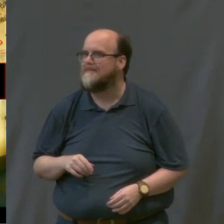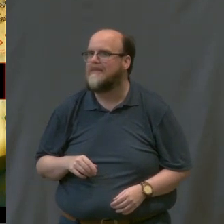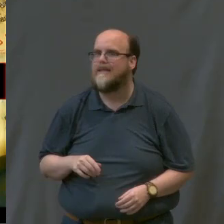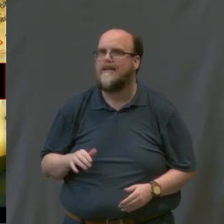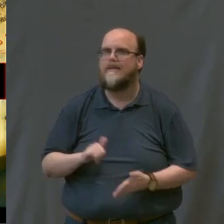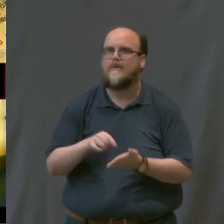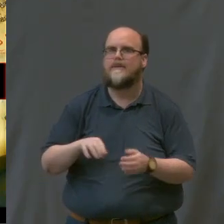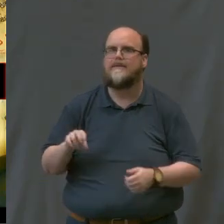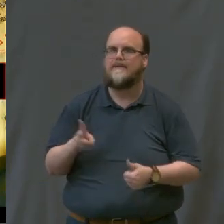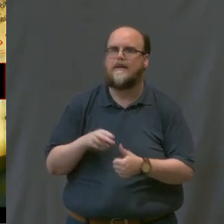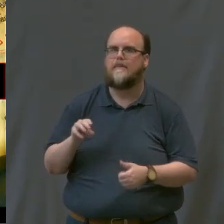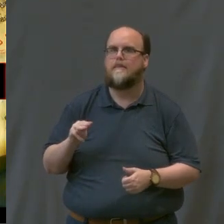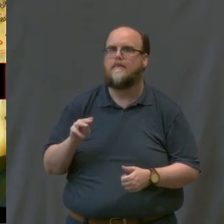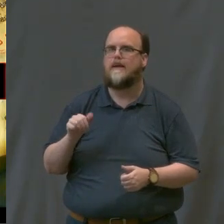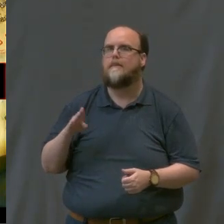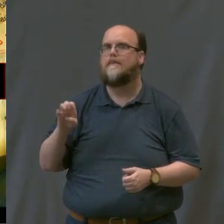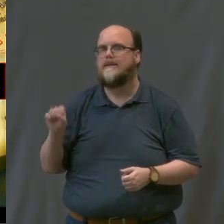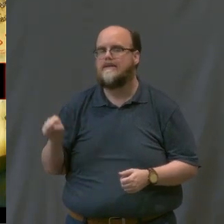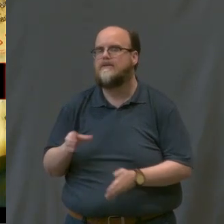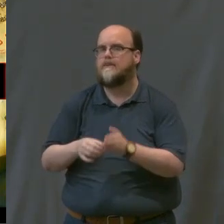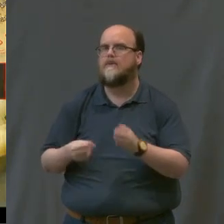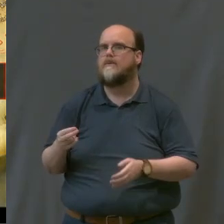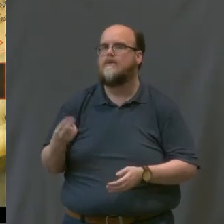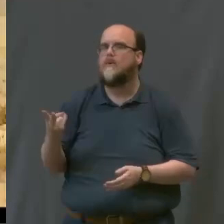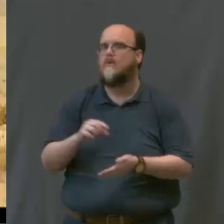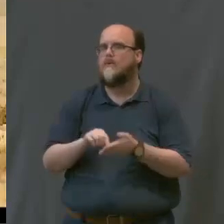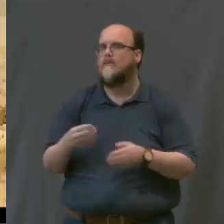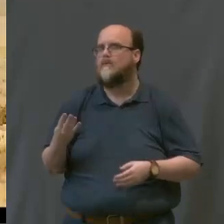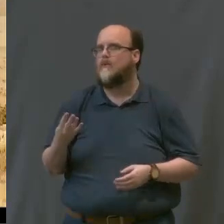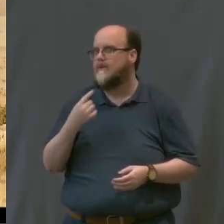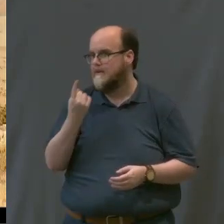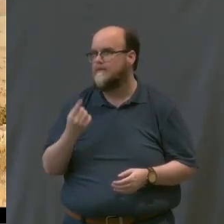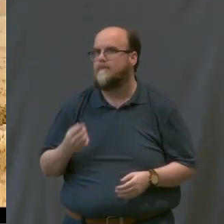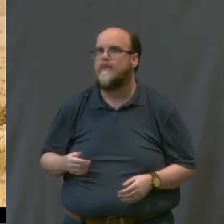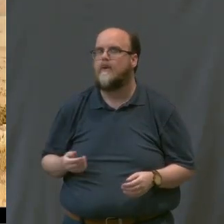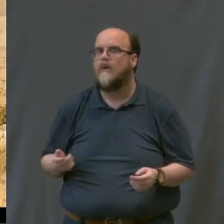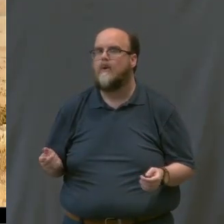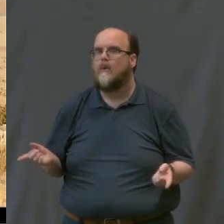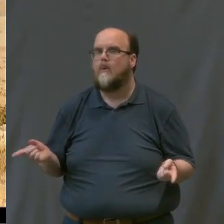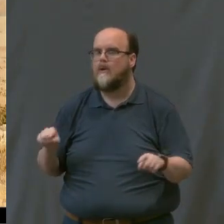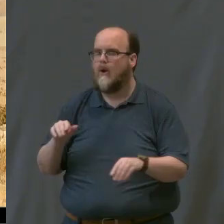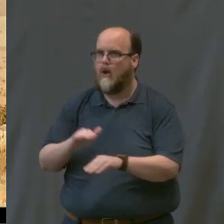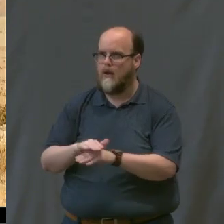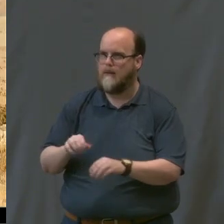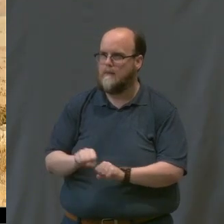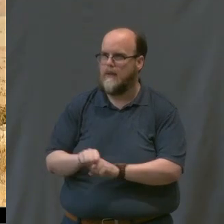That's what 2 Maccabees chapter 2, verses 4 and 5 claim. Once you're on Mount Nebo, this is